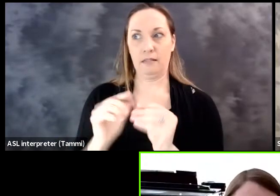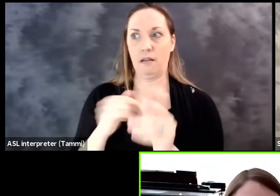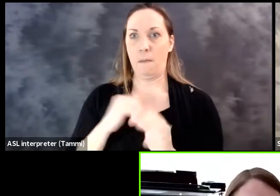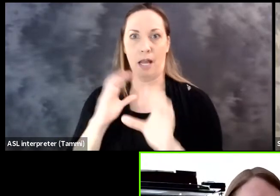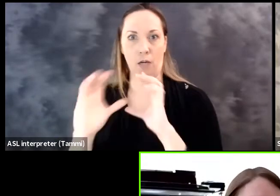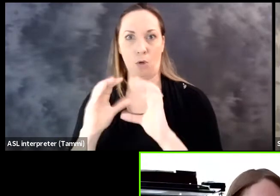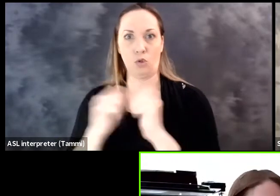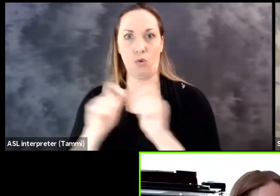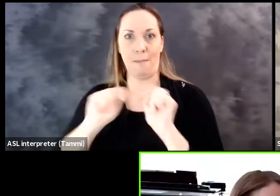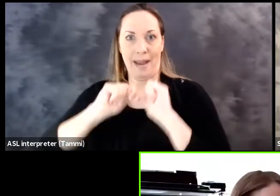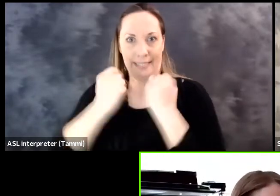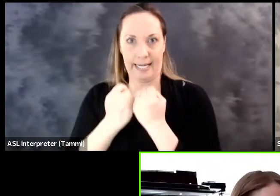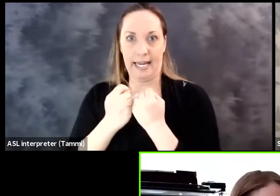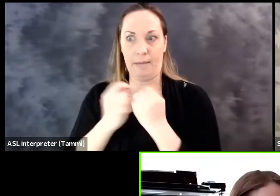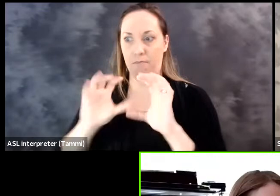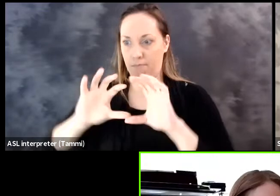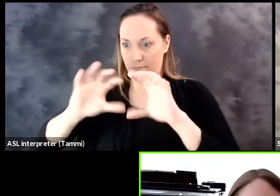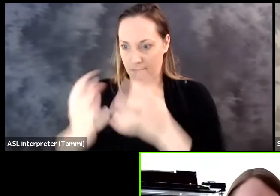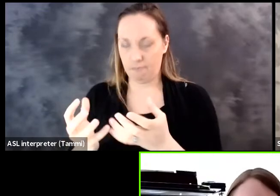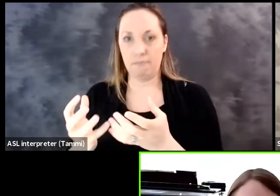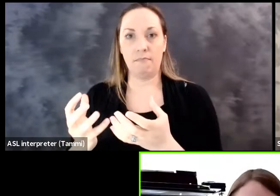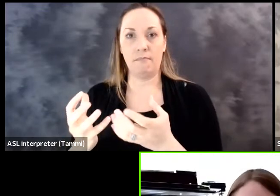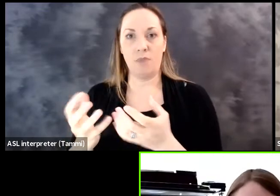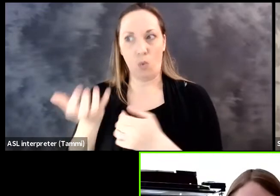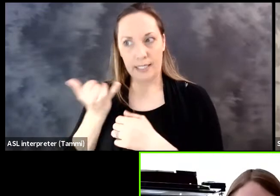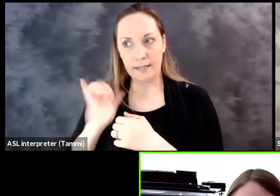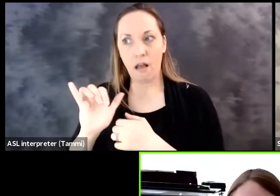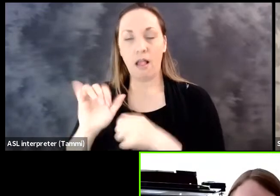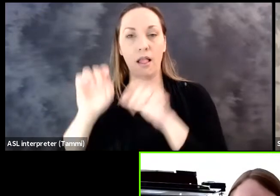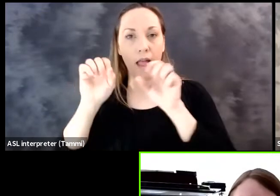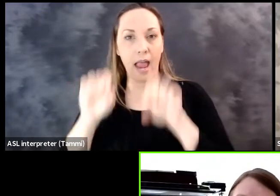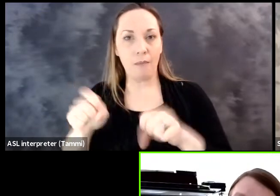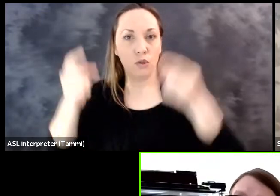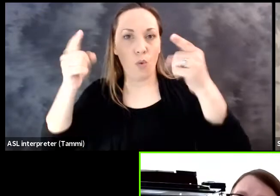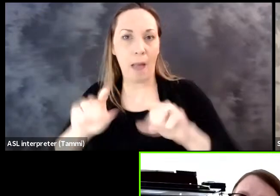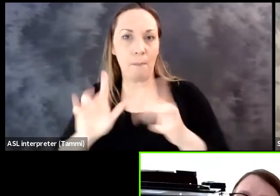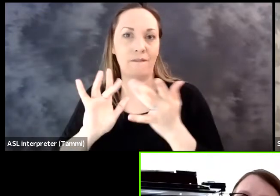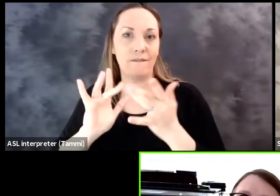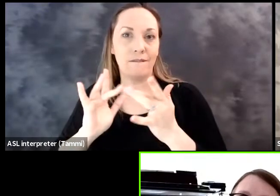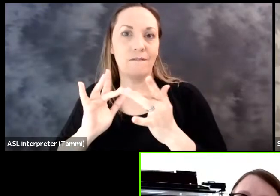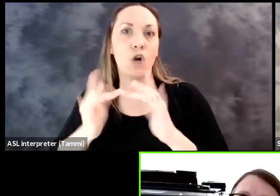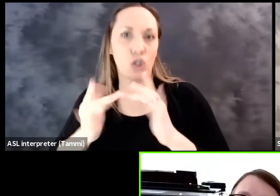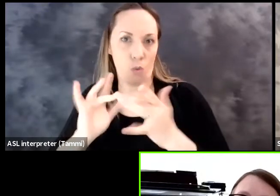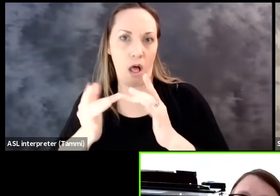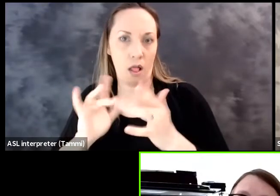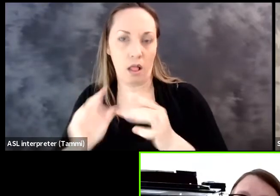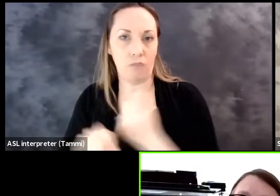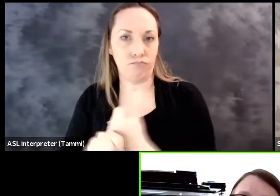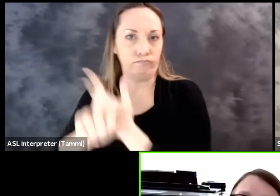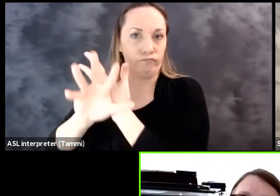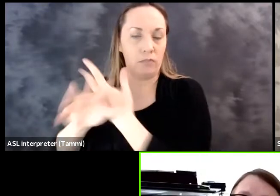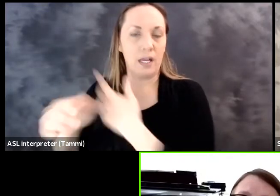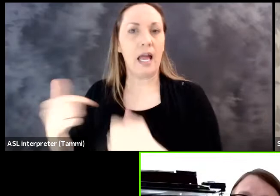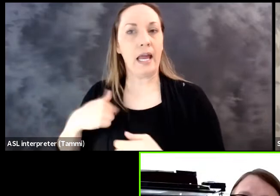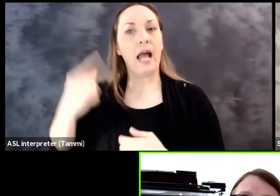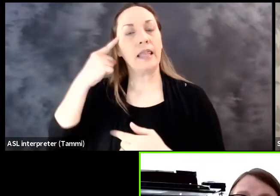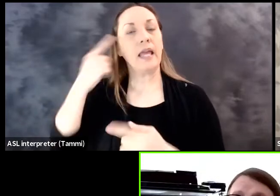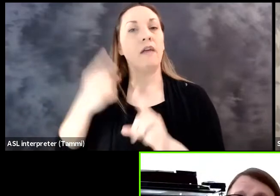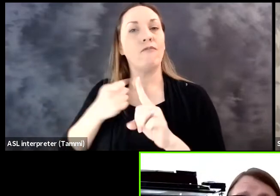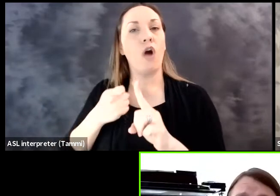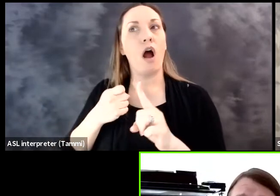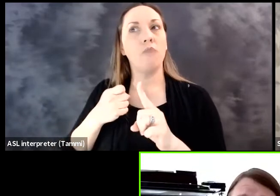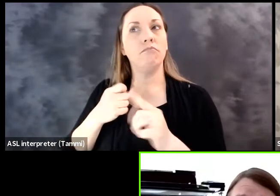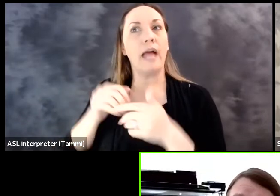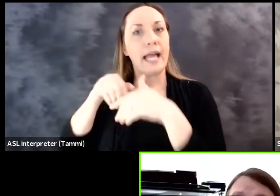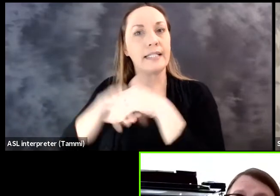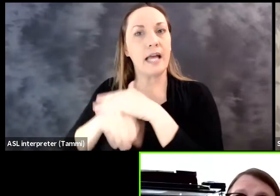my team was still able to happen in the virtual world. And I do think technically from an accessibility lens, again,